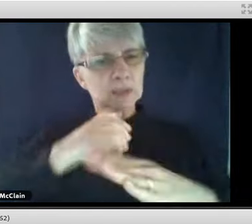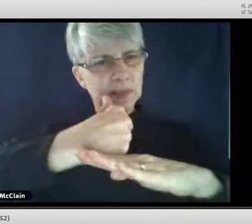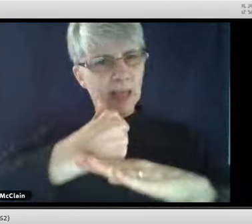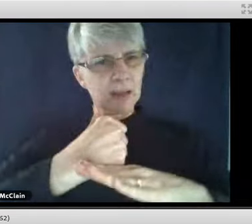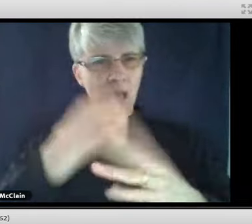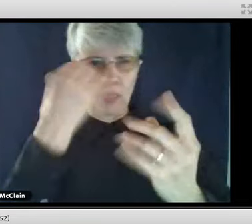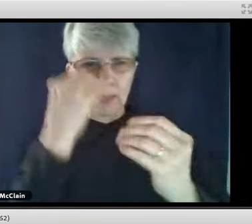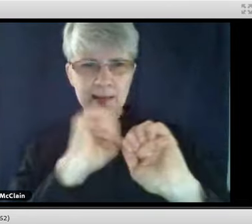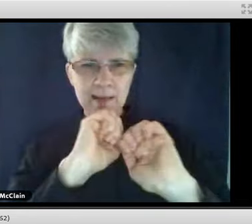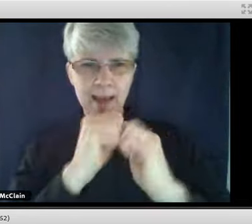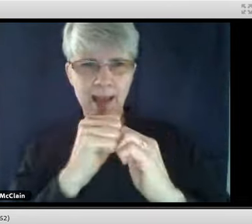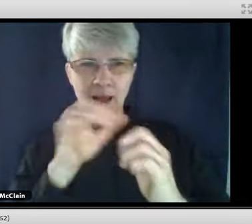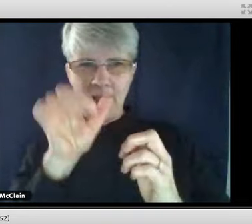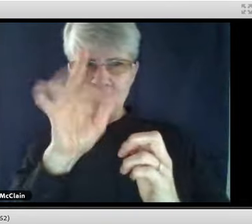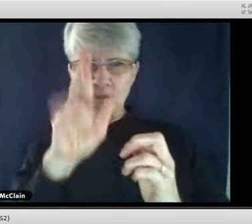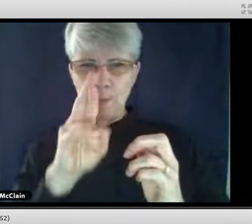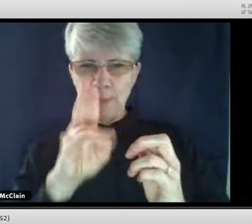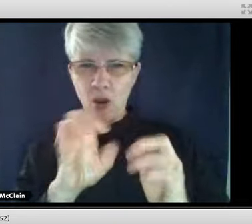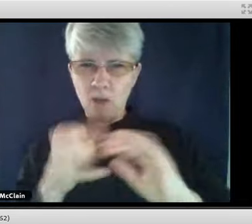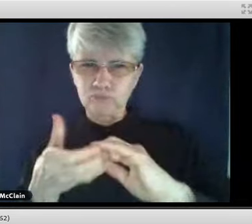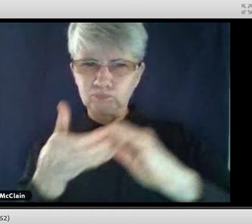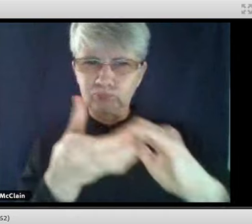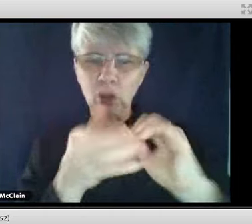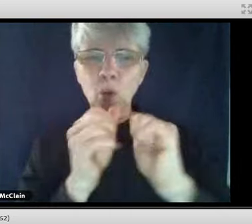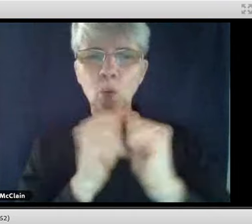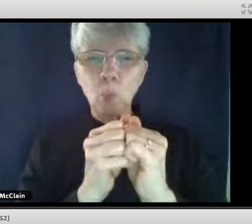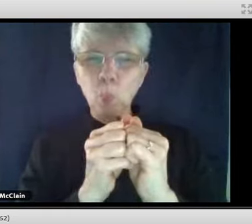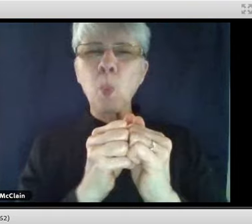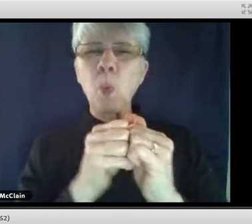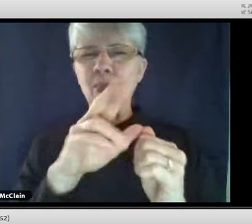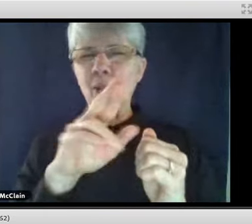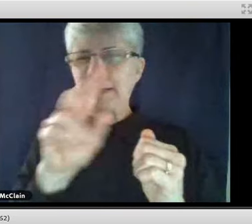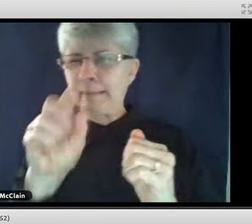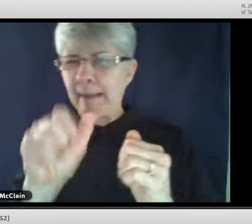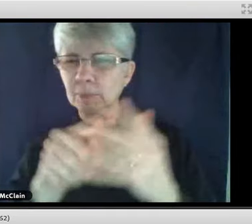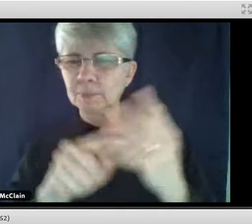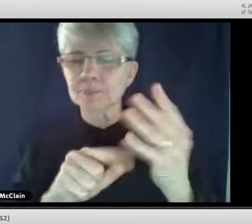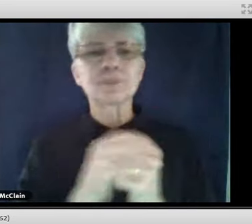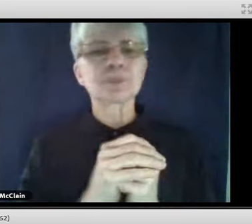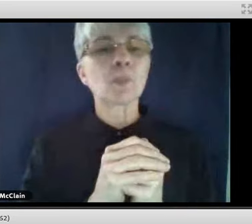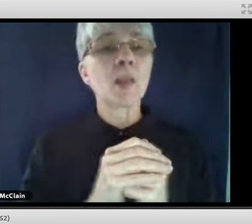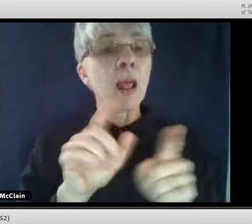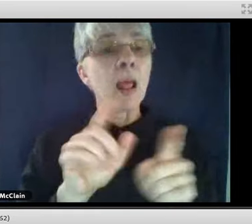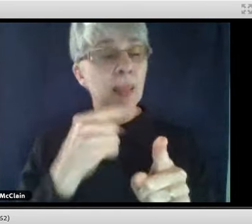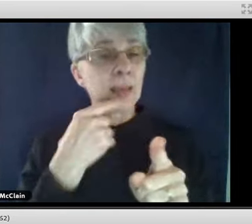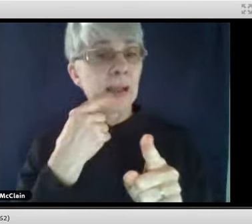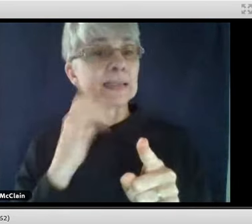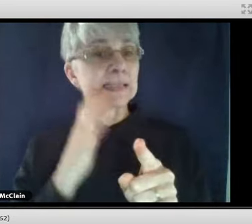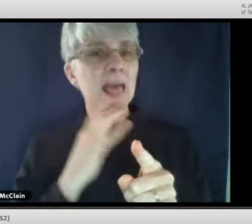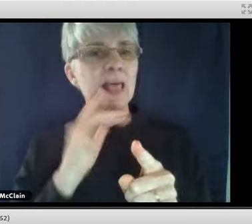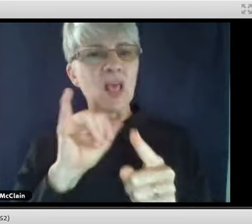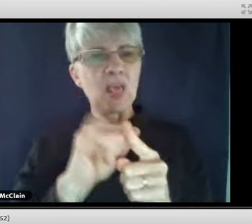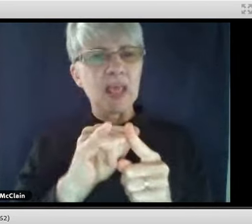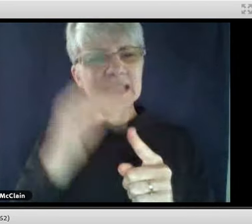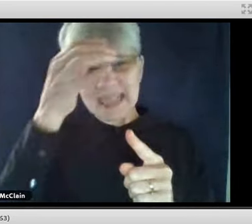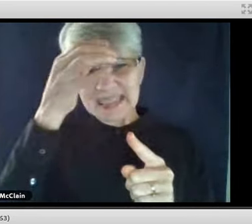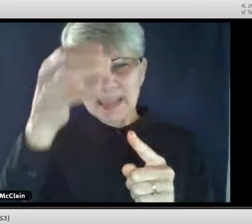about things, right, that we deal with, either actual things or people, etc. And like I said, it's the underlying conceptual